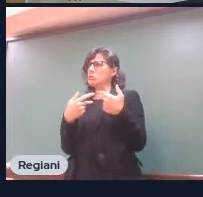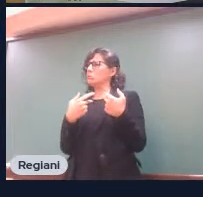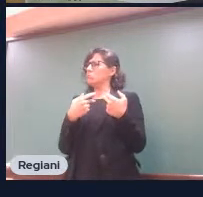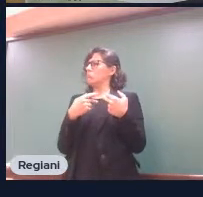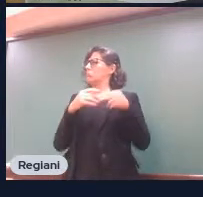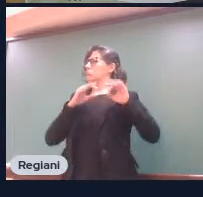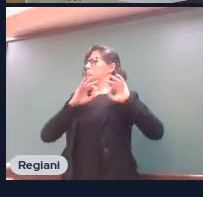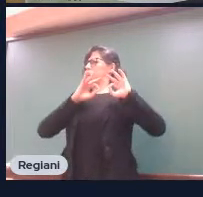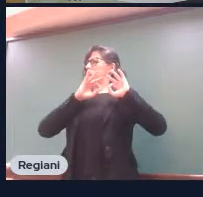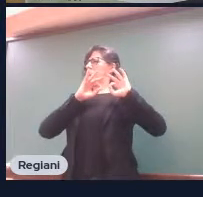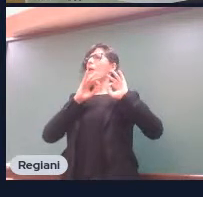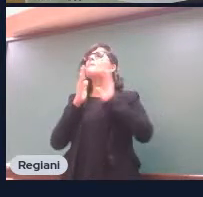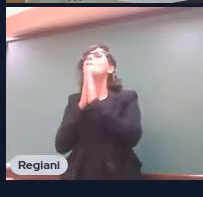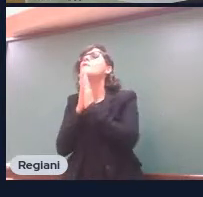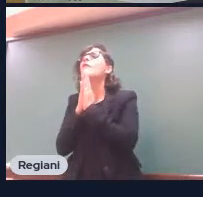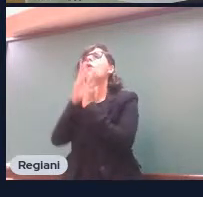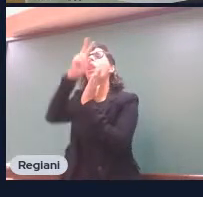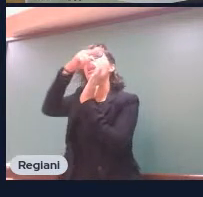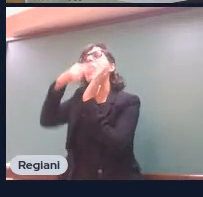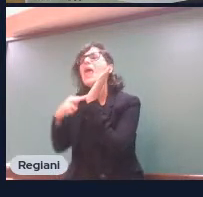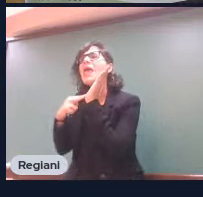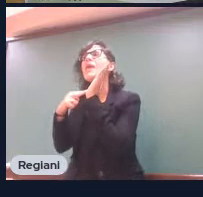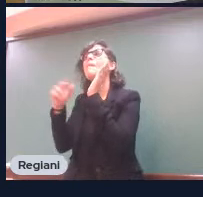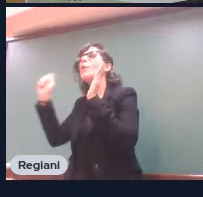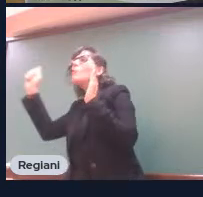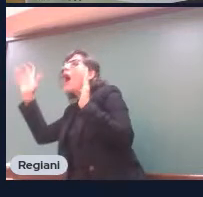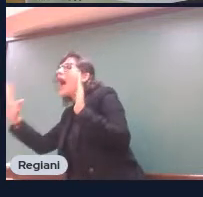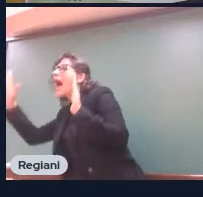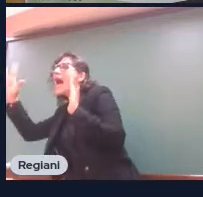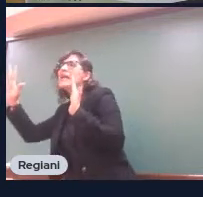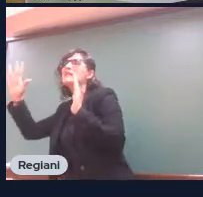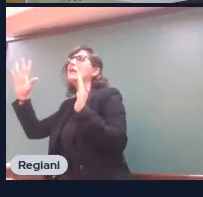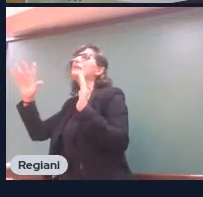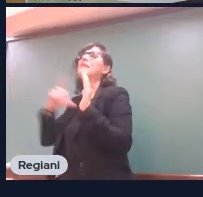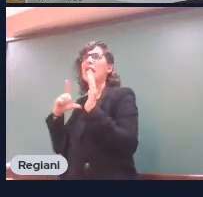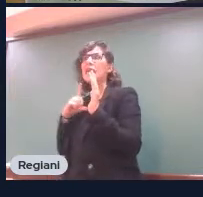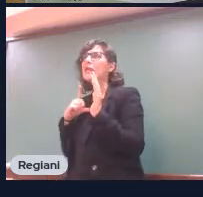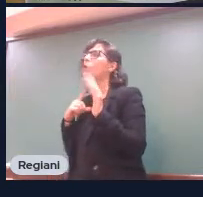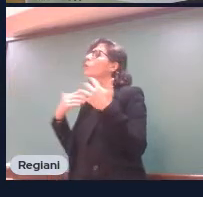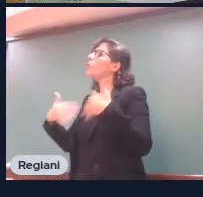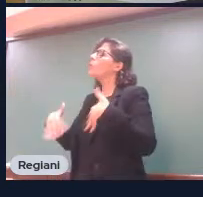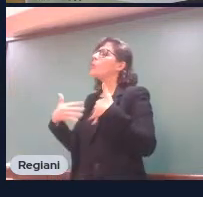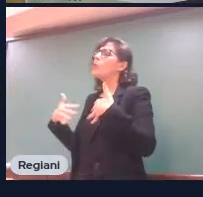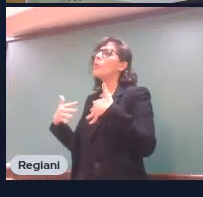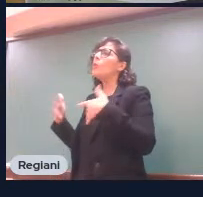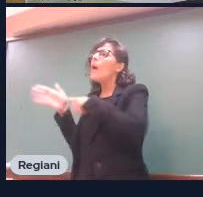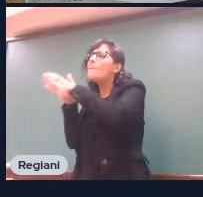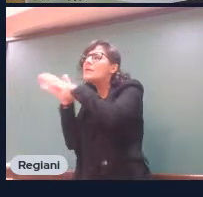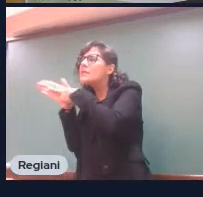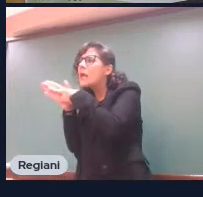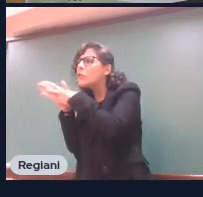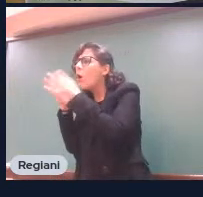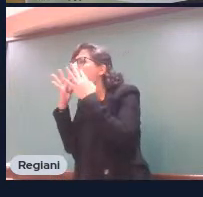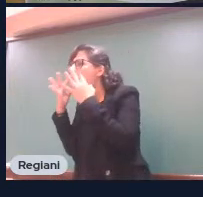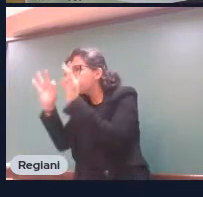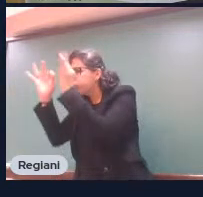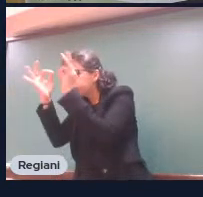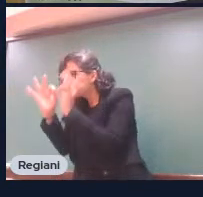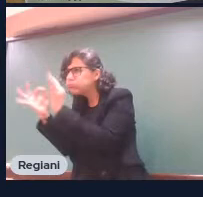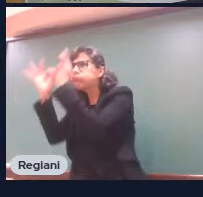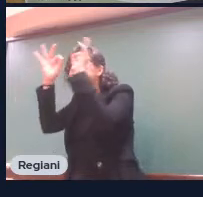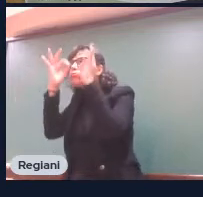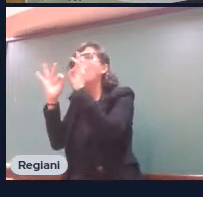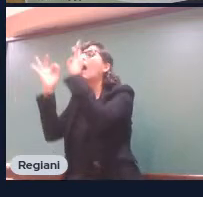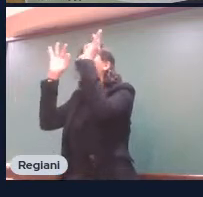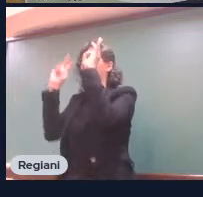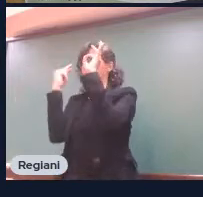tracking, please read the article from Asia by Yukio Tono and the other one by the person I just mentioned, Robert Leff,